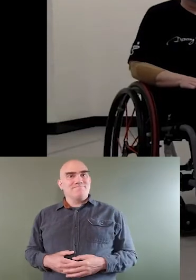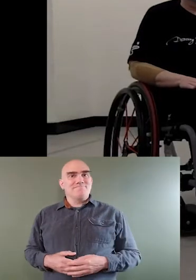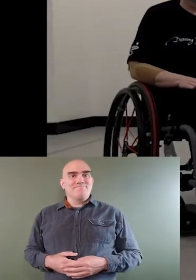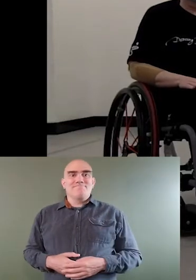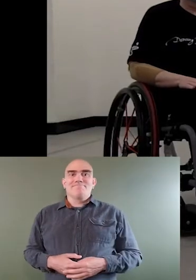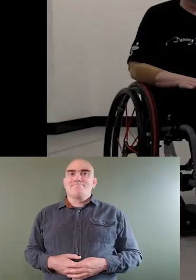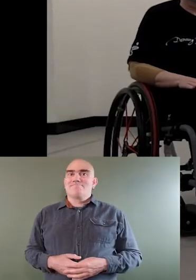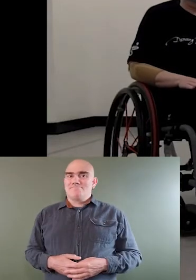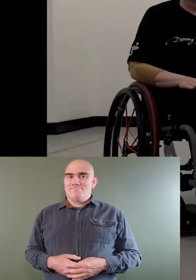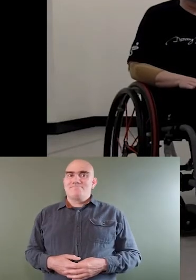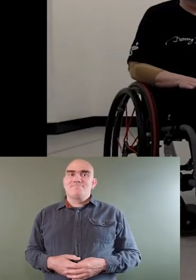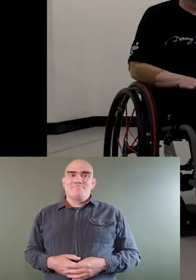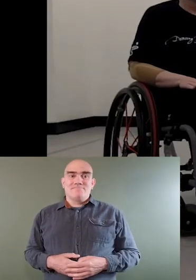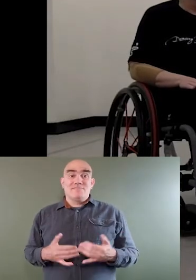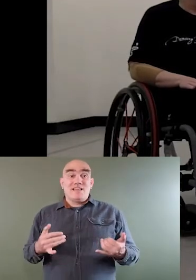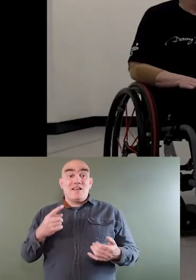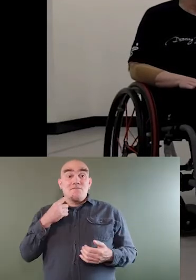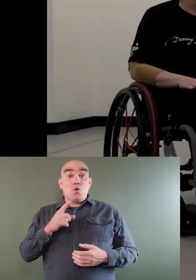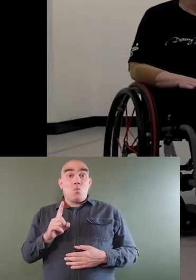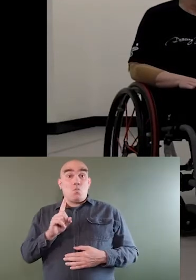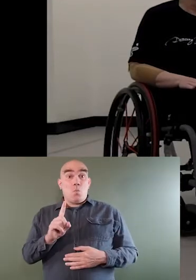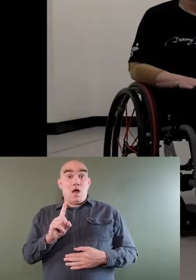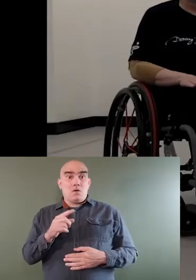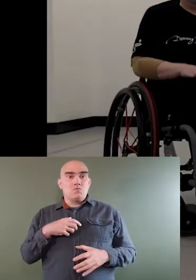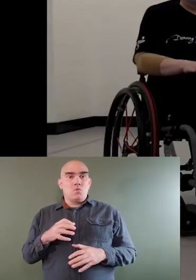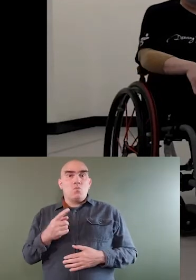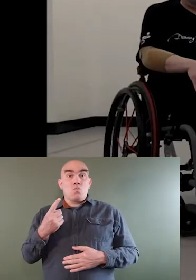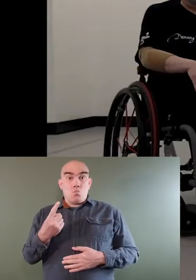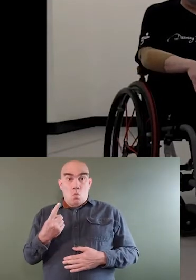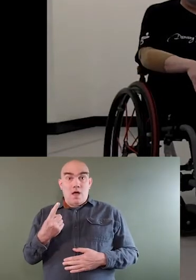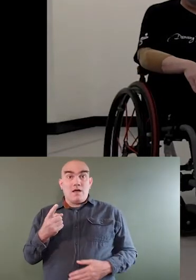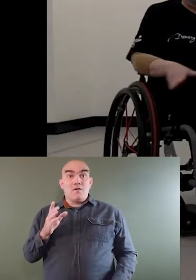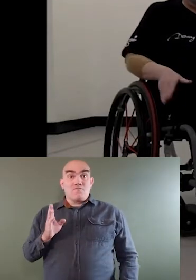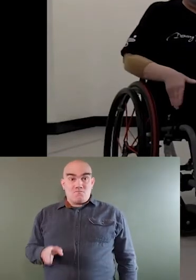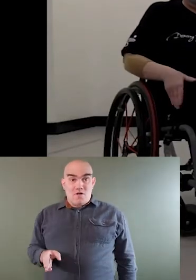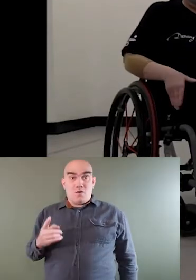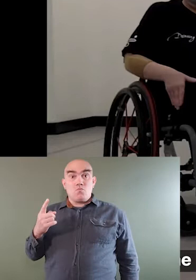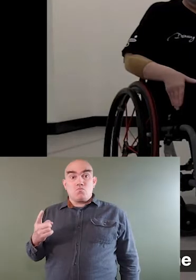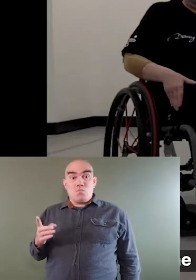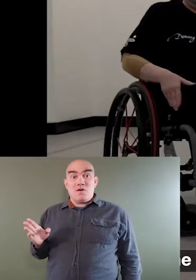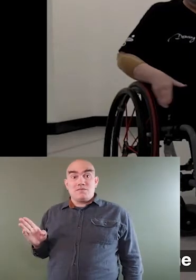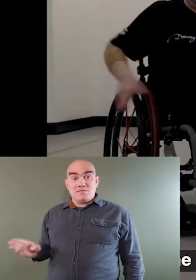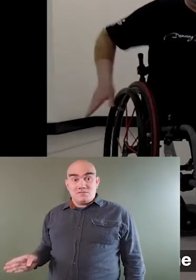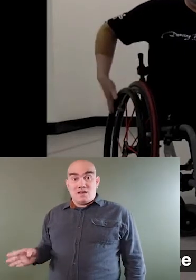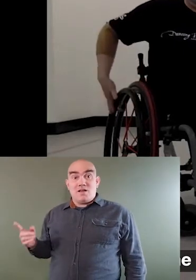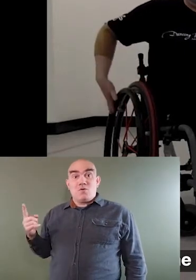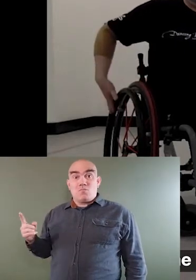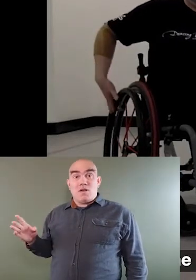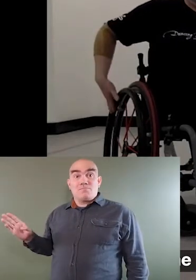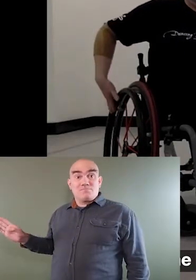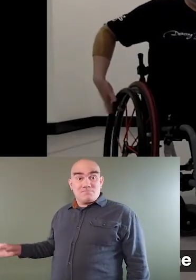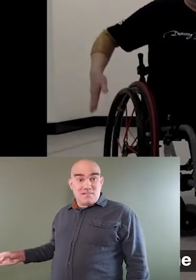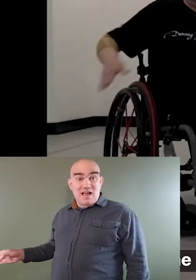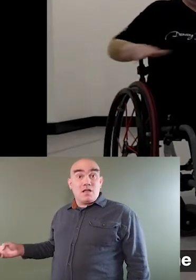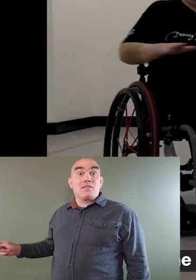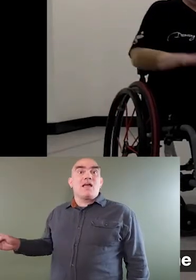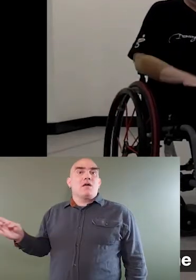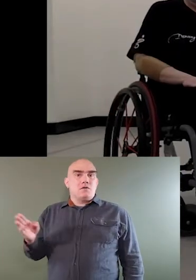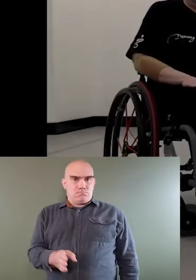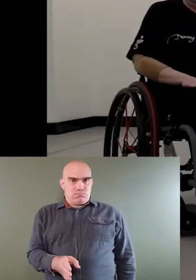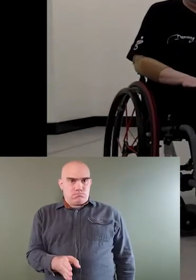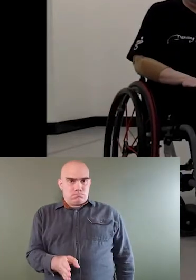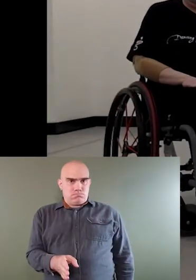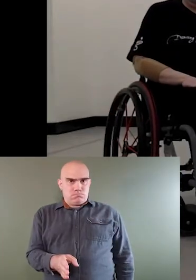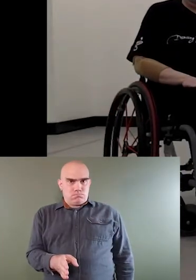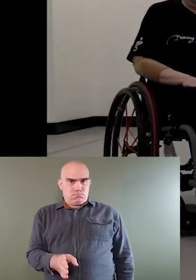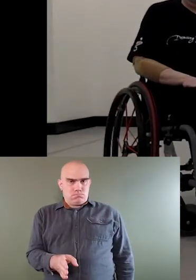neutral. Now for the ones, we do 1 front, 1 side, 1 back. Then we step to neutral or place